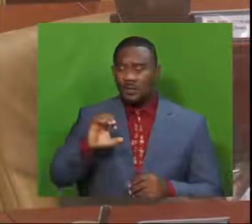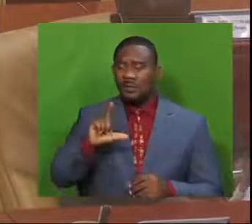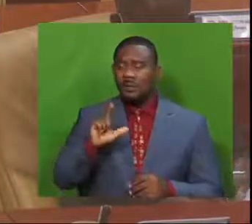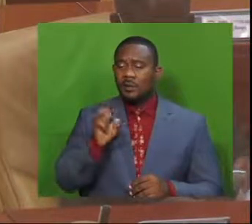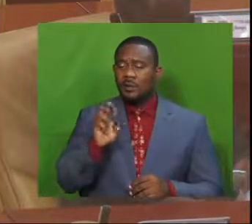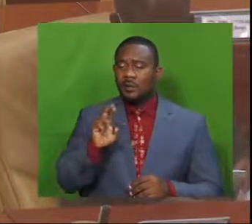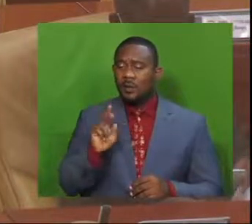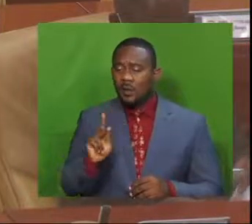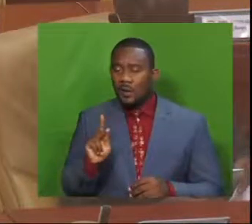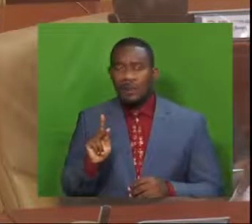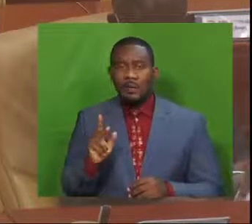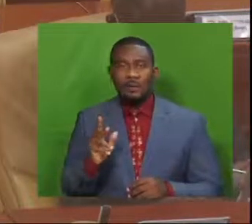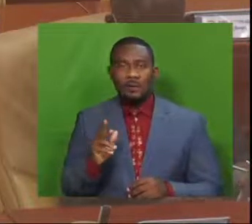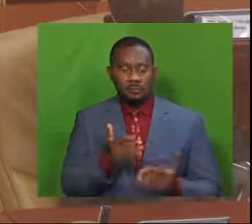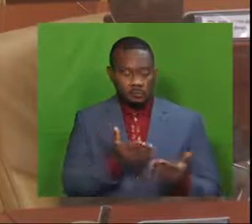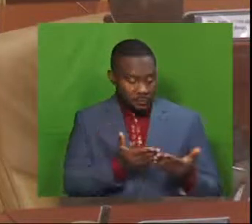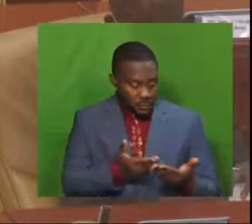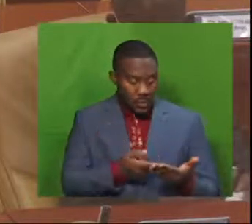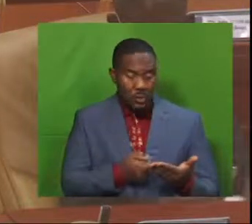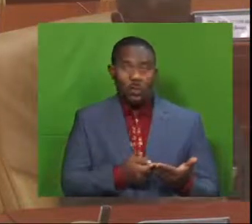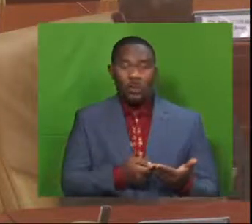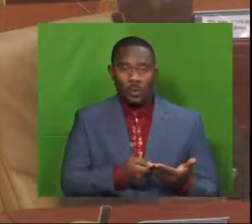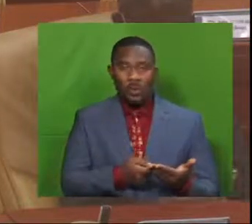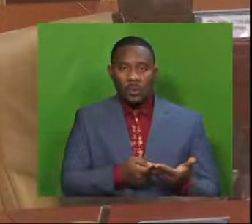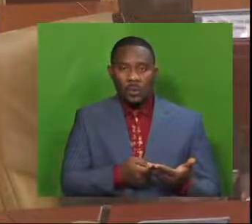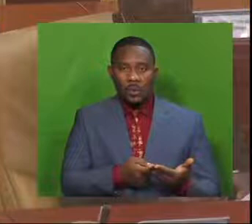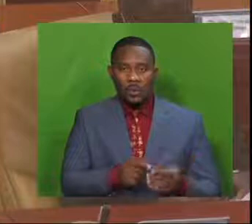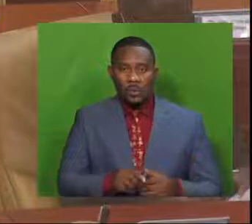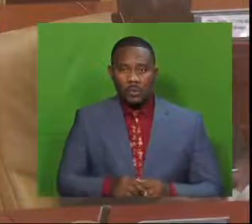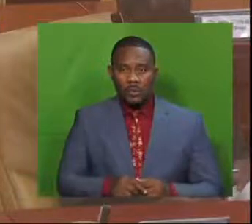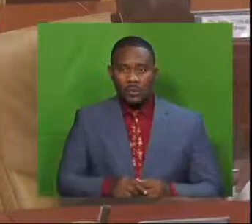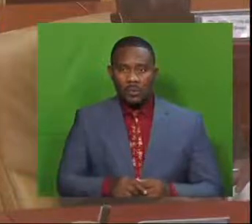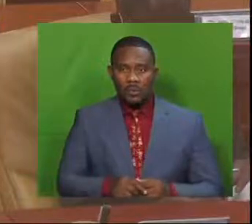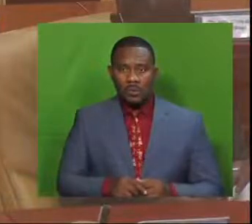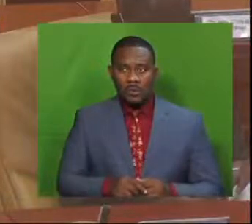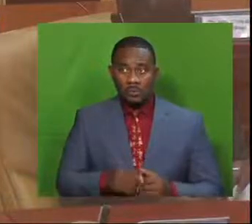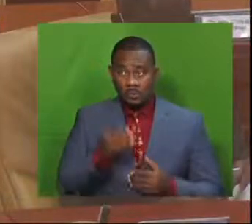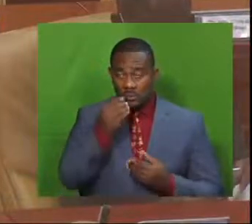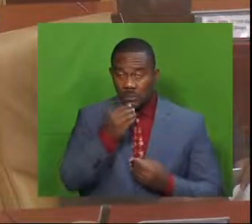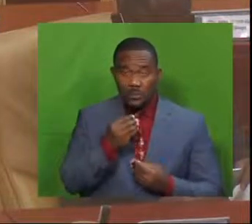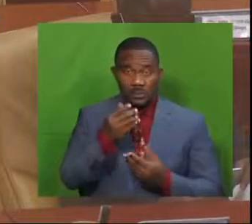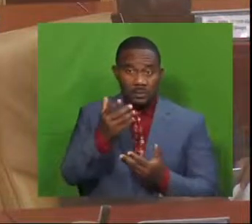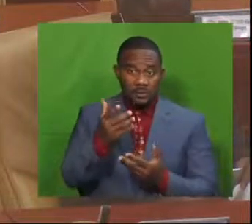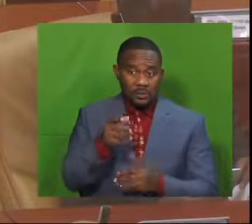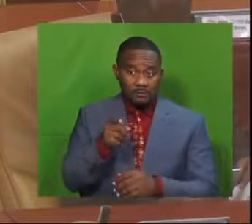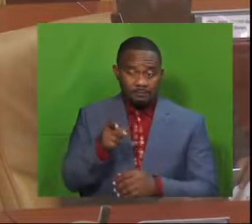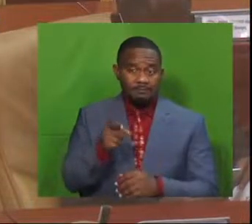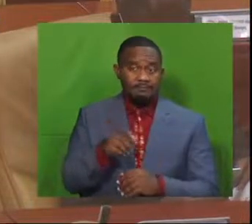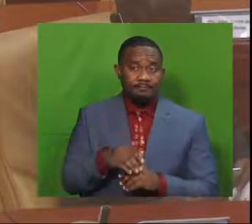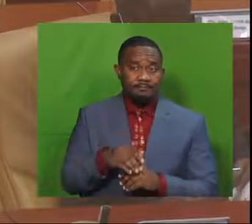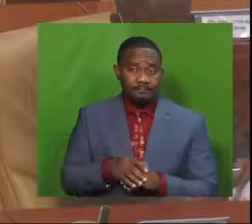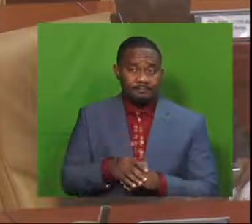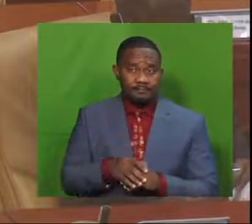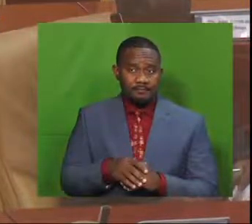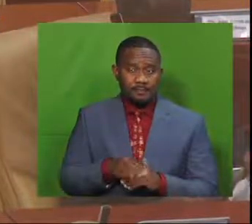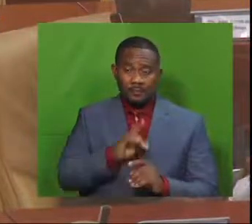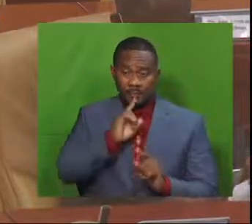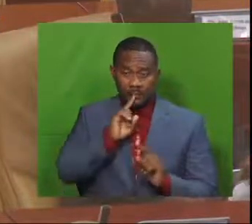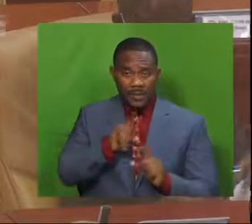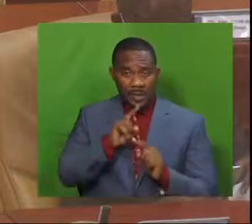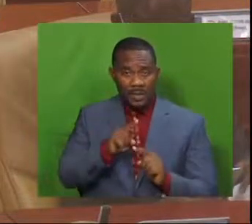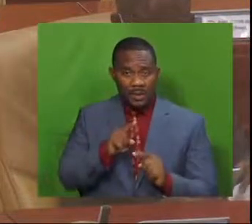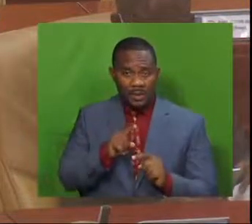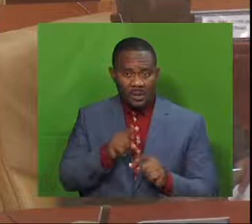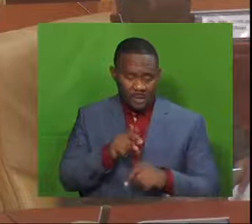notice delivered to him under paragraph 2 of this order is communicated to the person required to answer it not later than